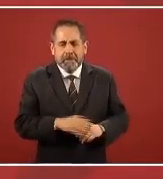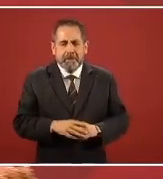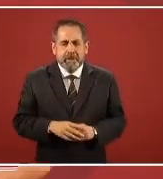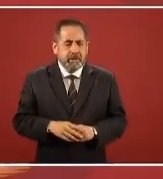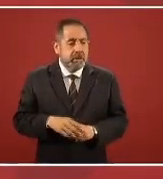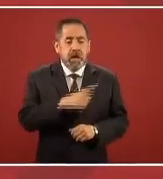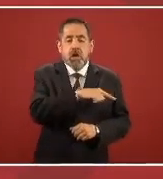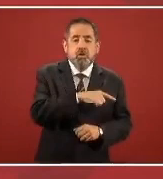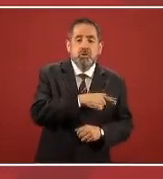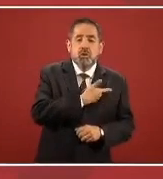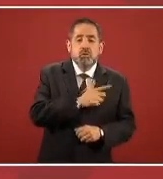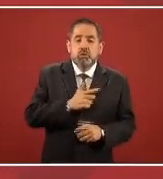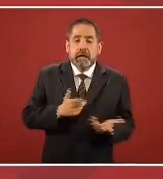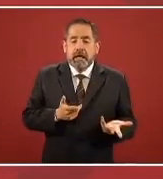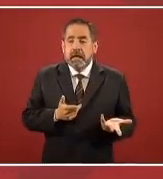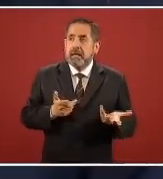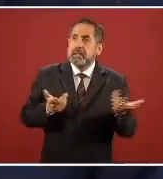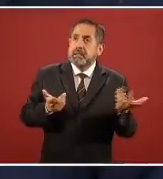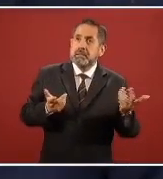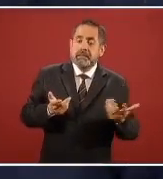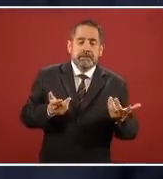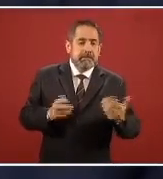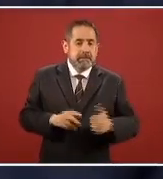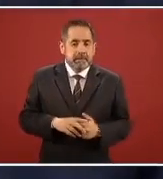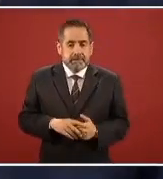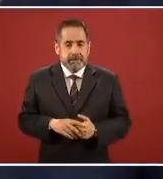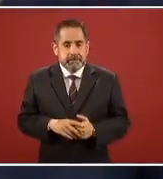No les gustó. They didn't like it.